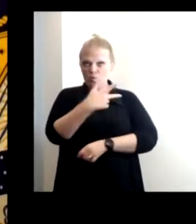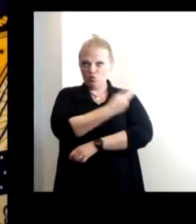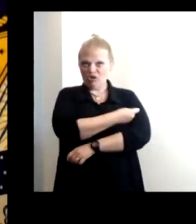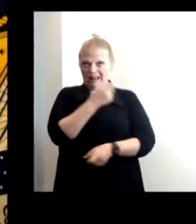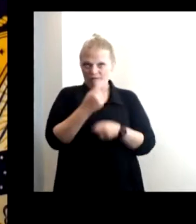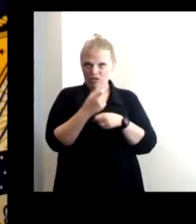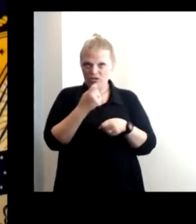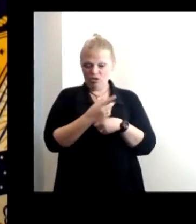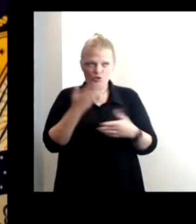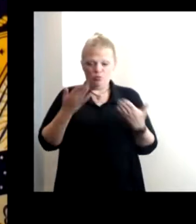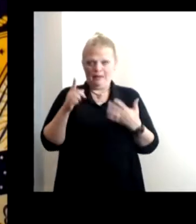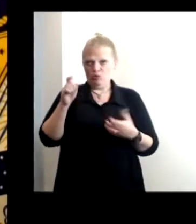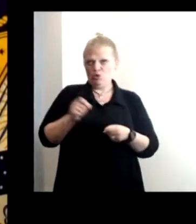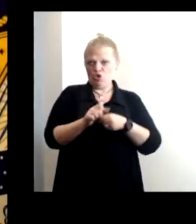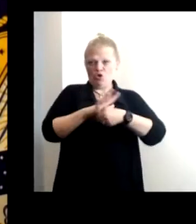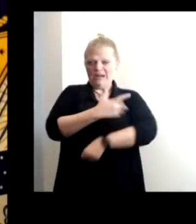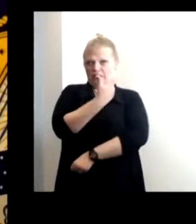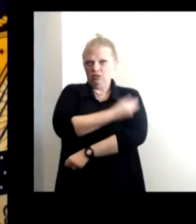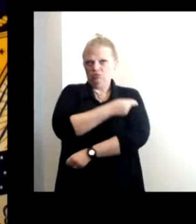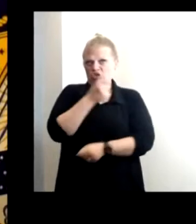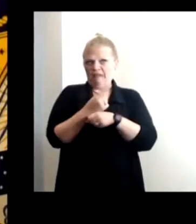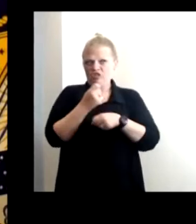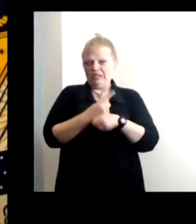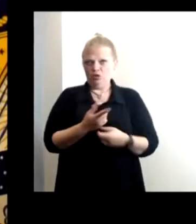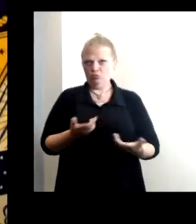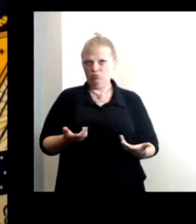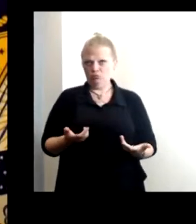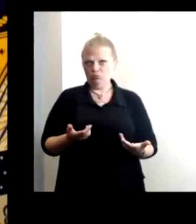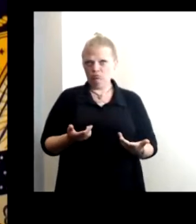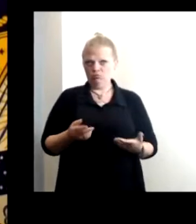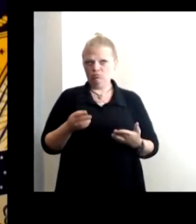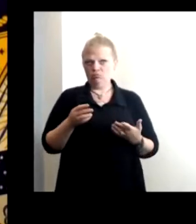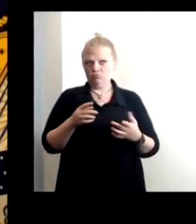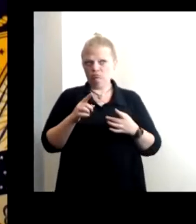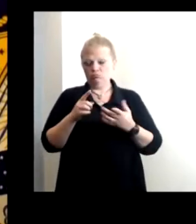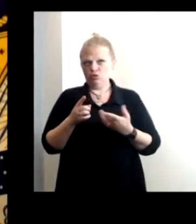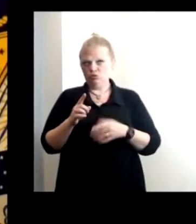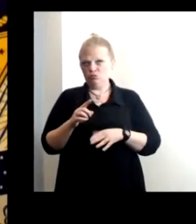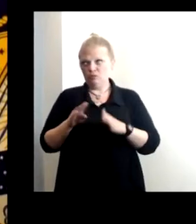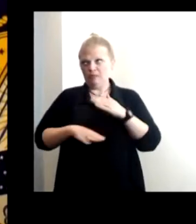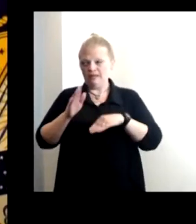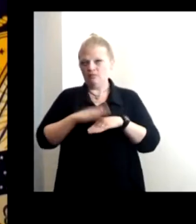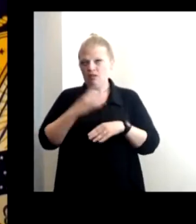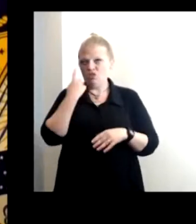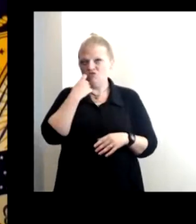year, you might need to get a COVID-19 shot every year, which is based off of the most recent variant.